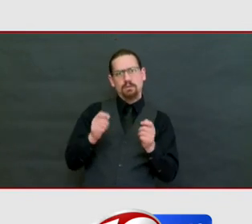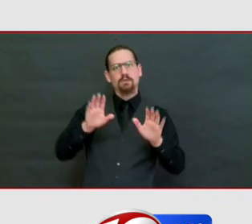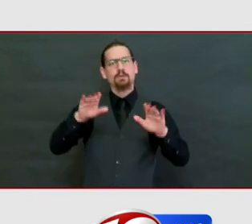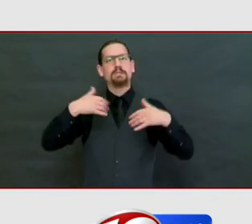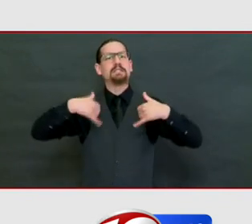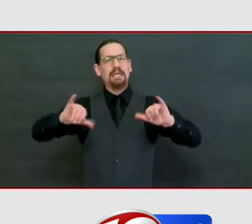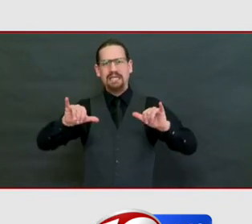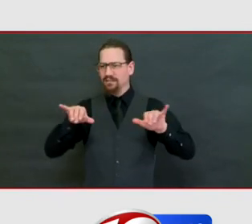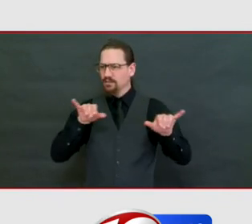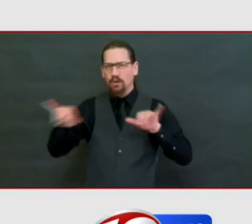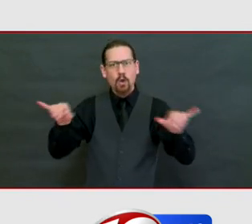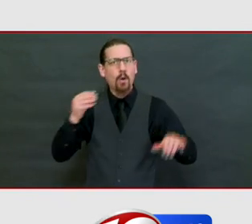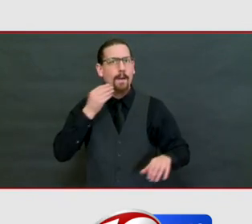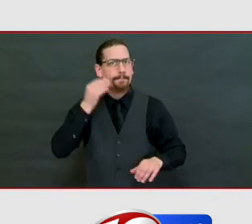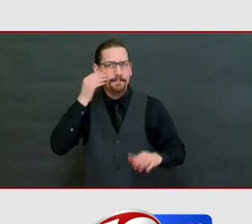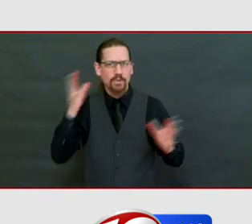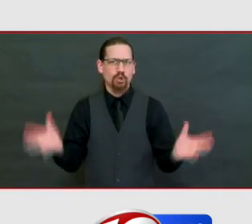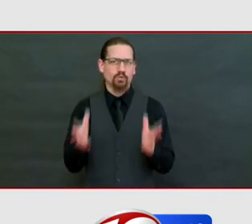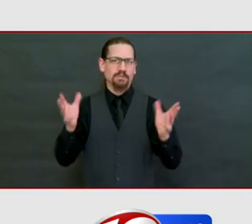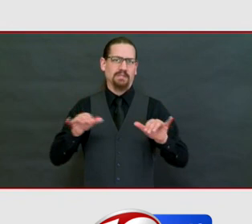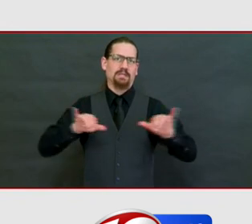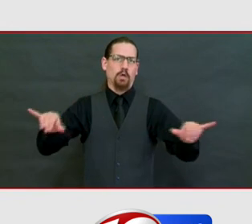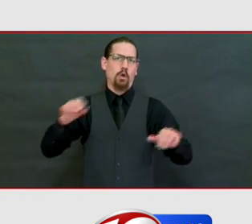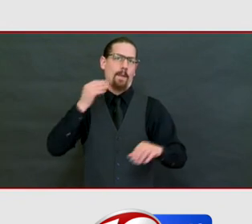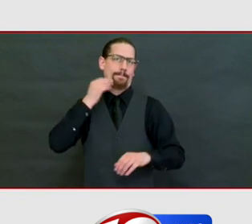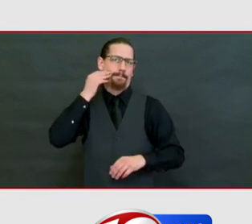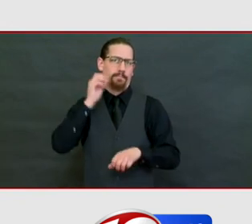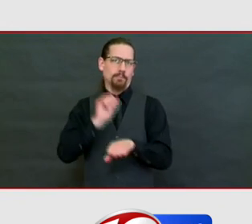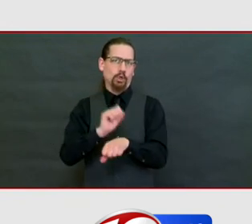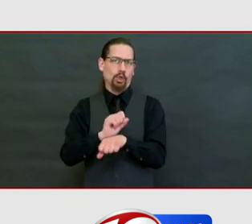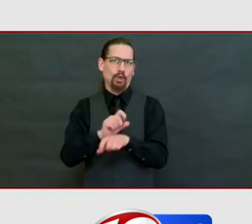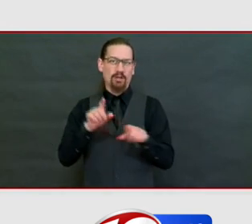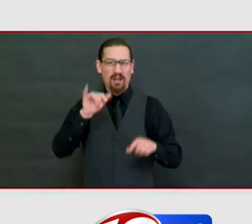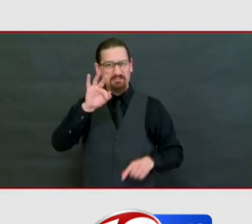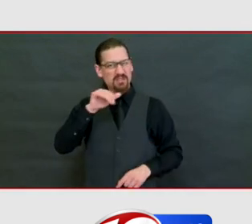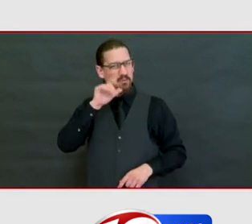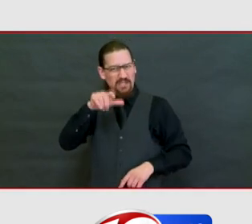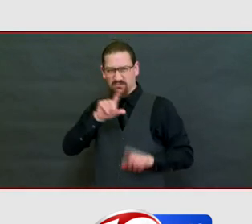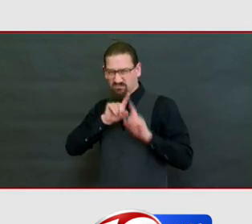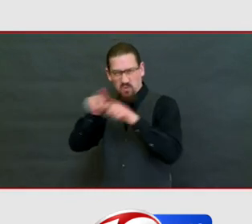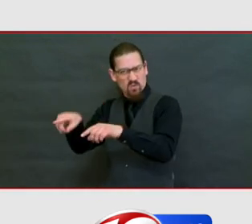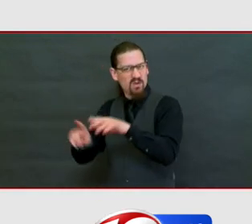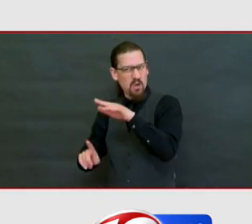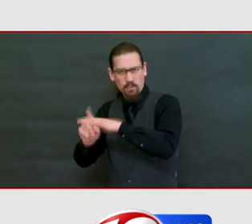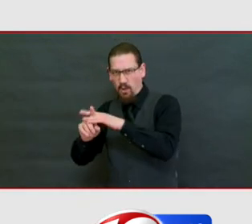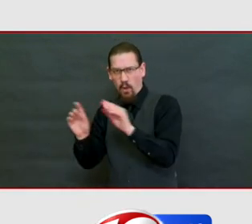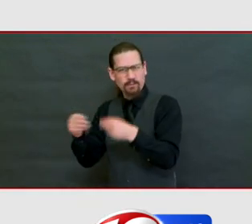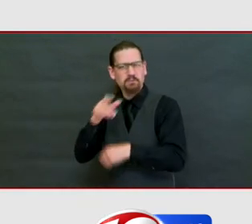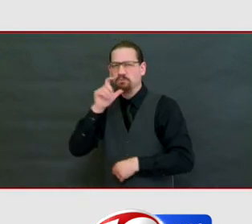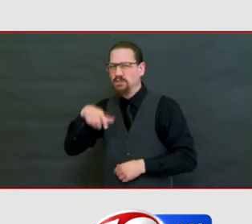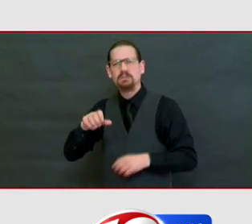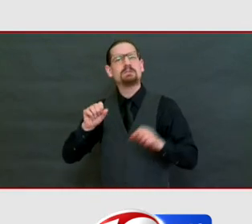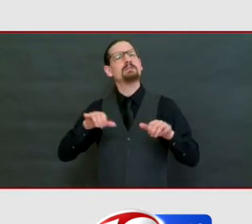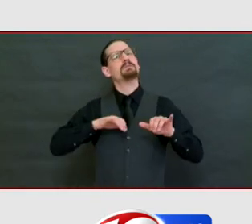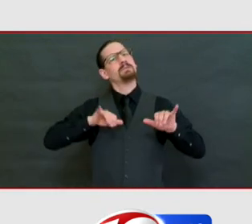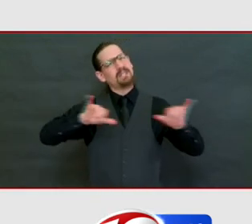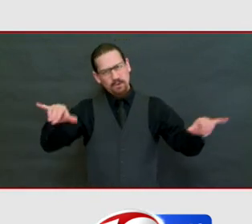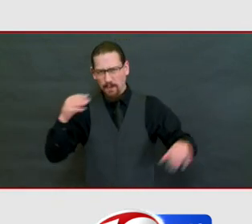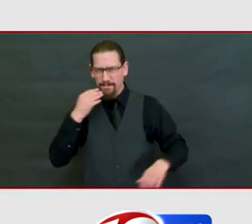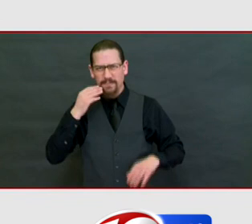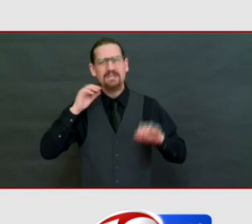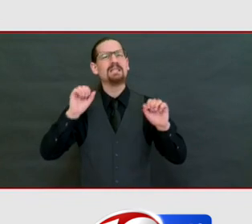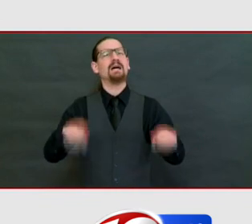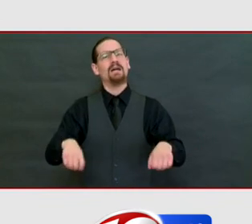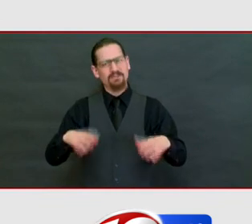on May 9th. Very limited exceptions to come back into the office. If you have an office job, chances are you can work from